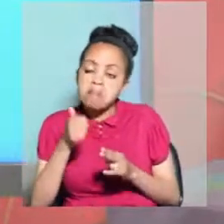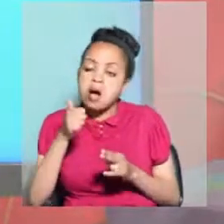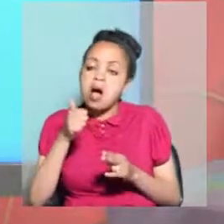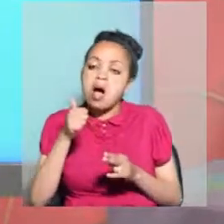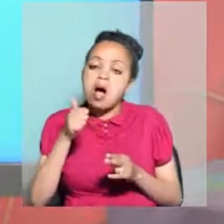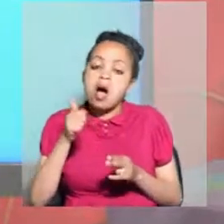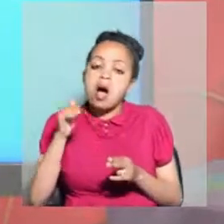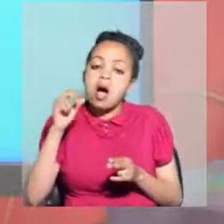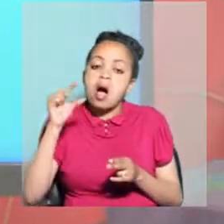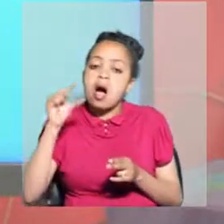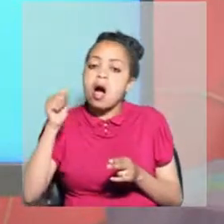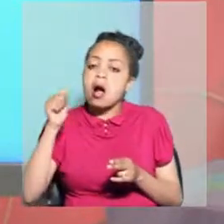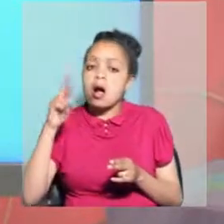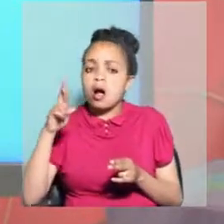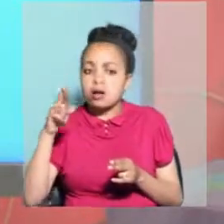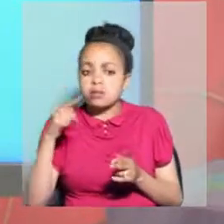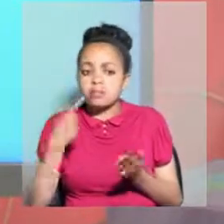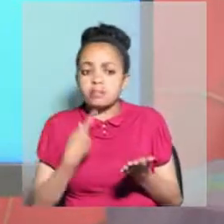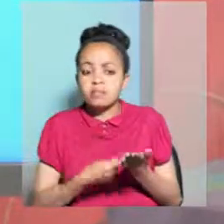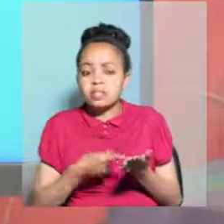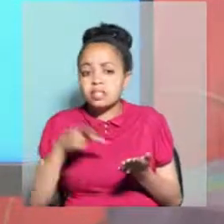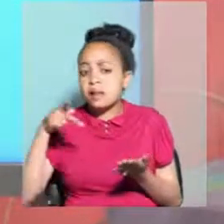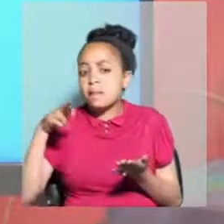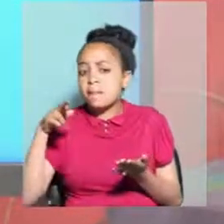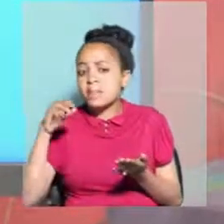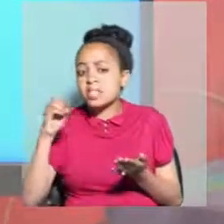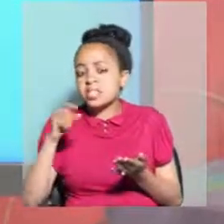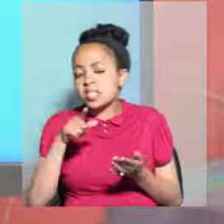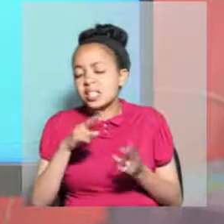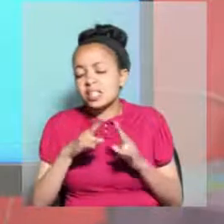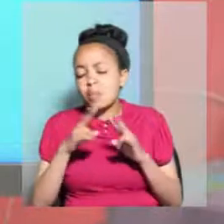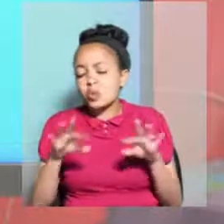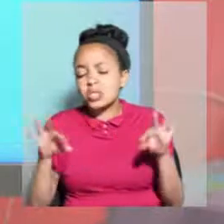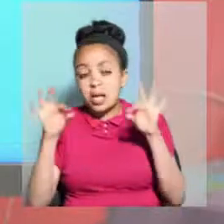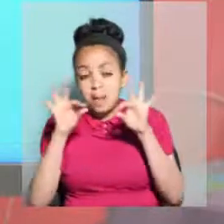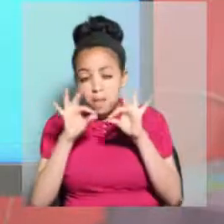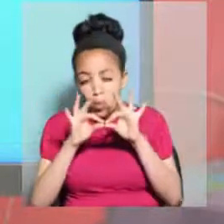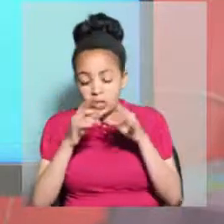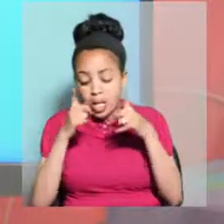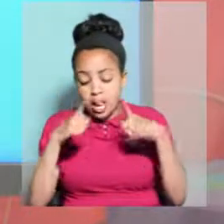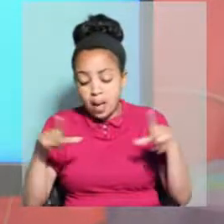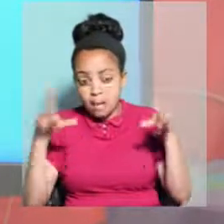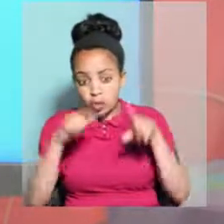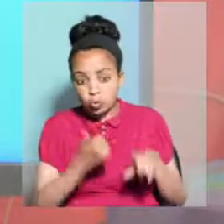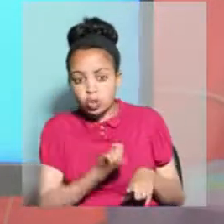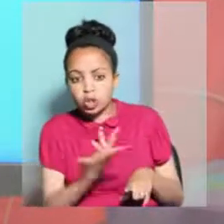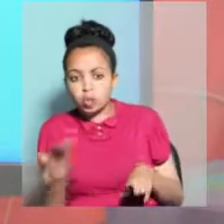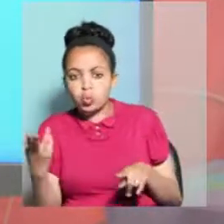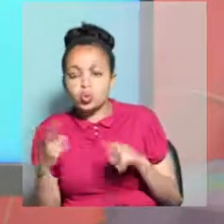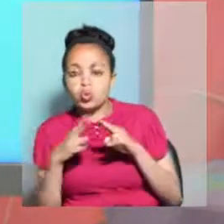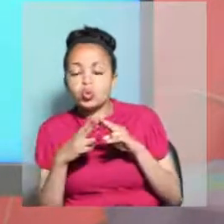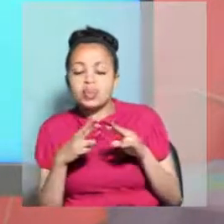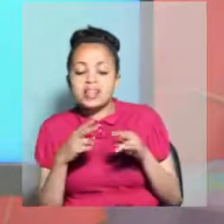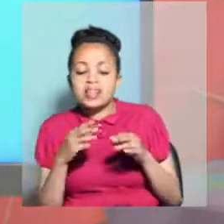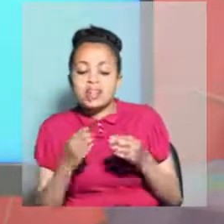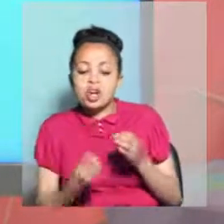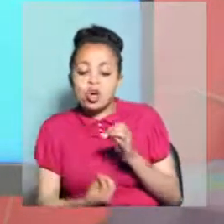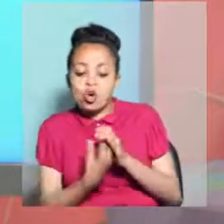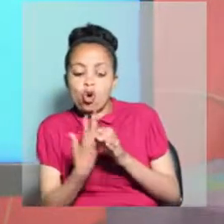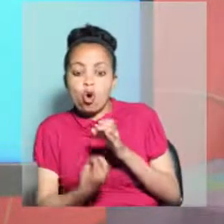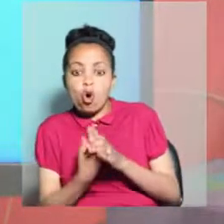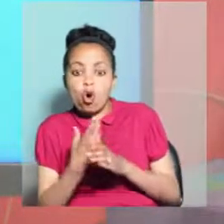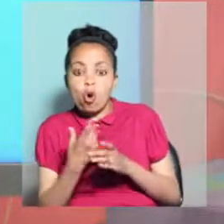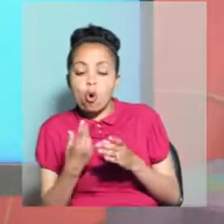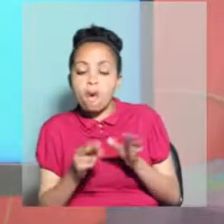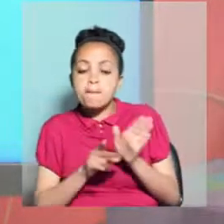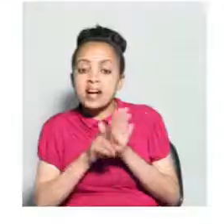So this agar is or Petri dish is the most important laboratory tool to be culture or grow